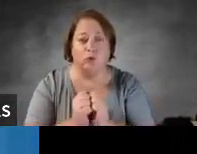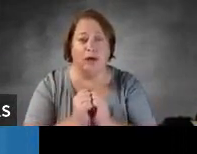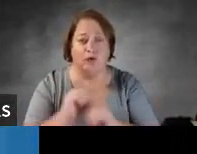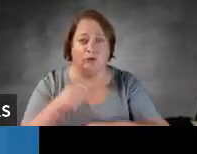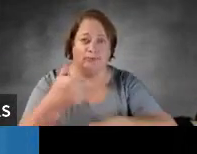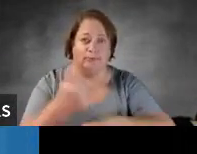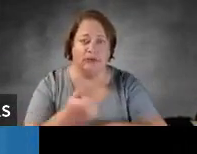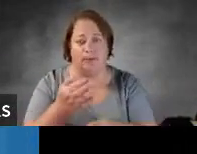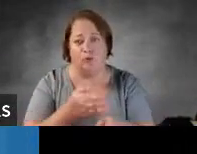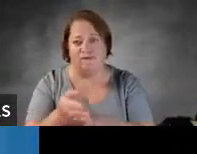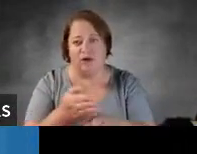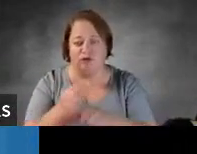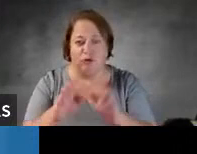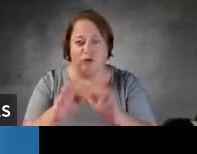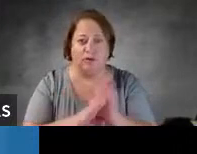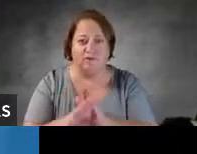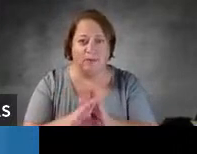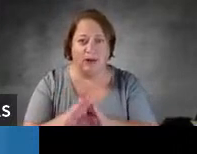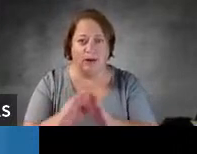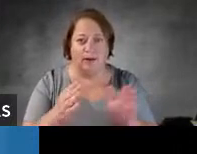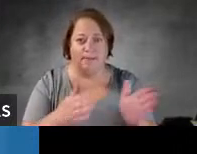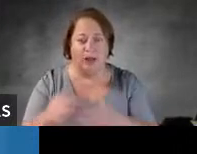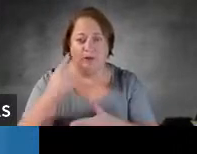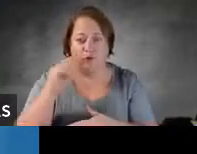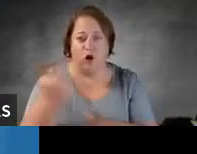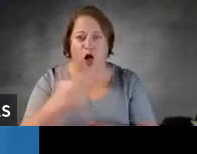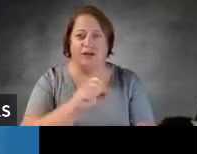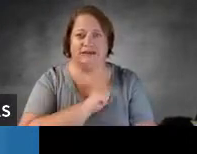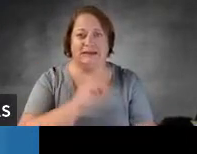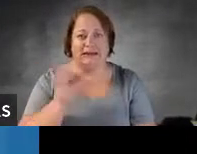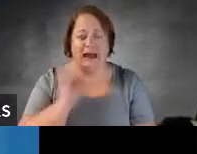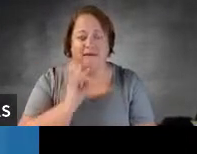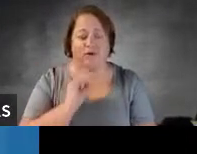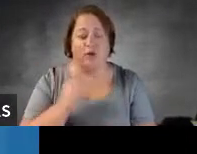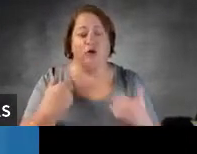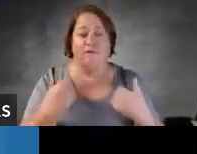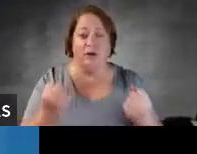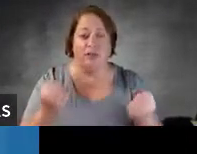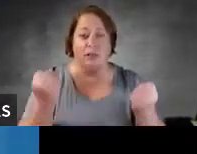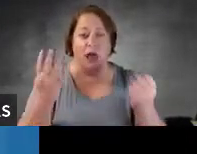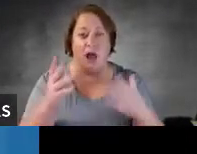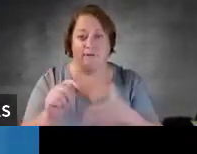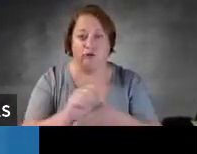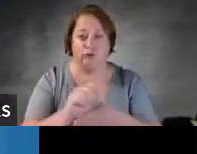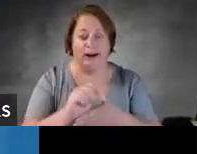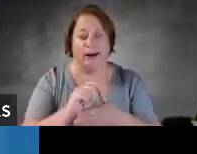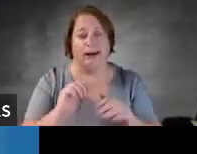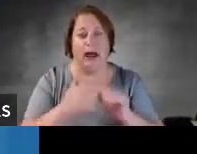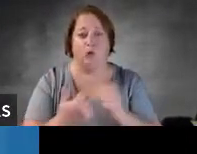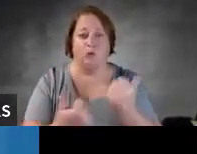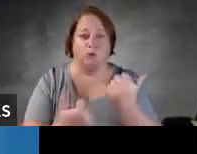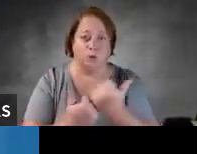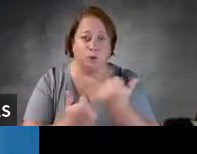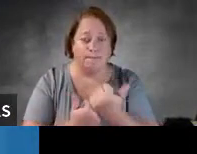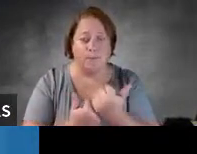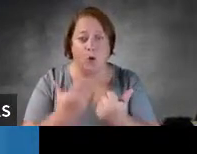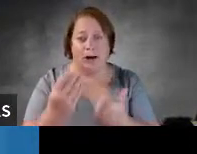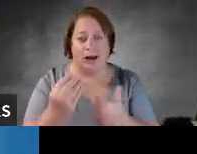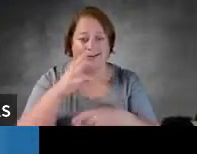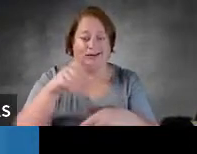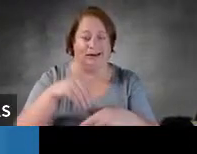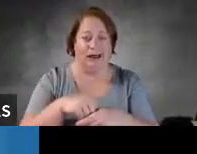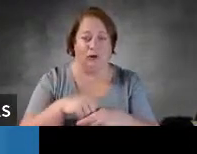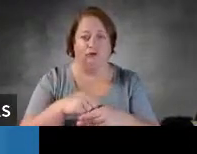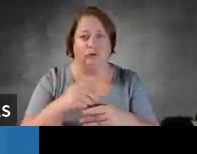plans for all staff. Staff are receiving extensive training in how to support and engage remote